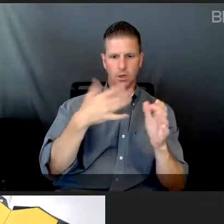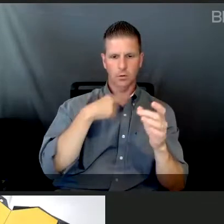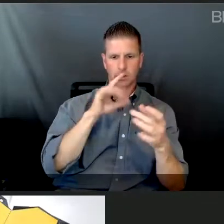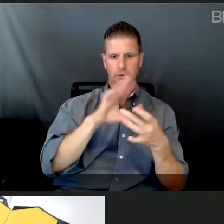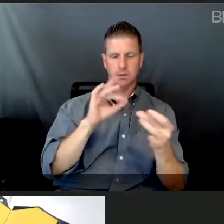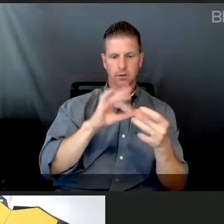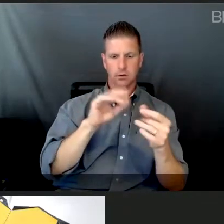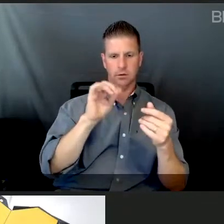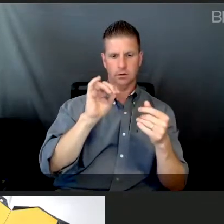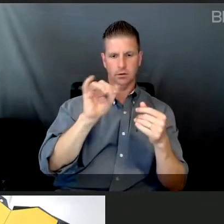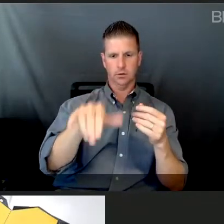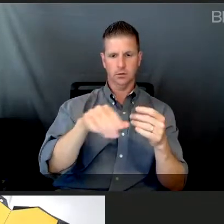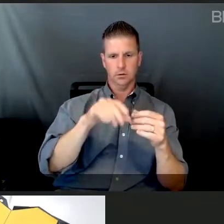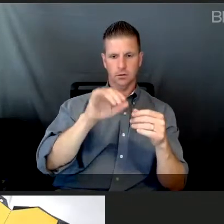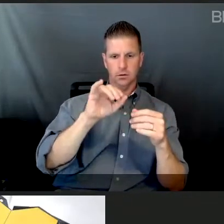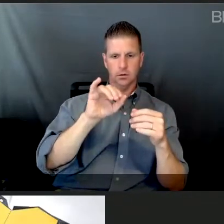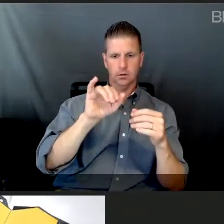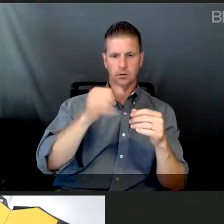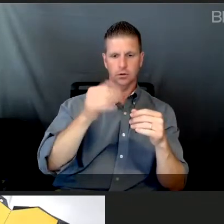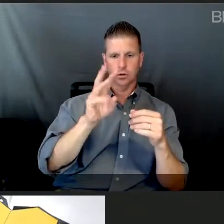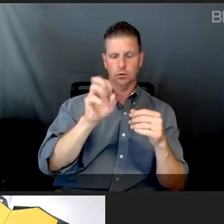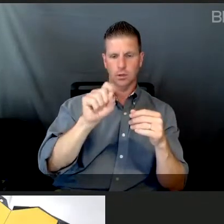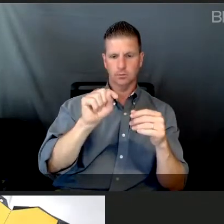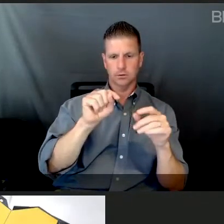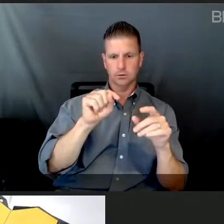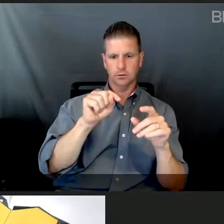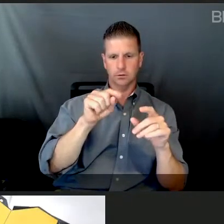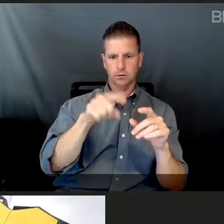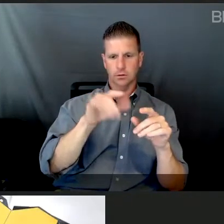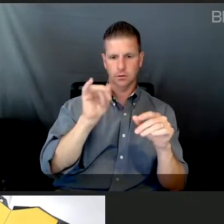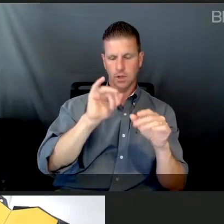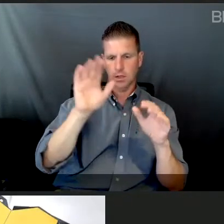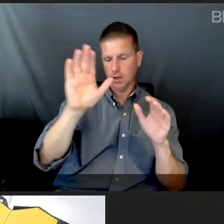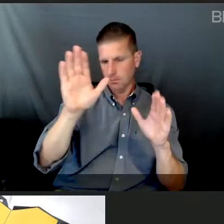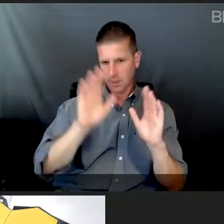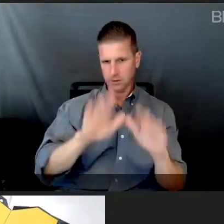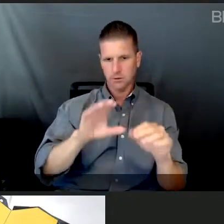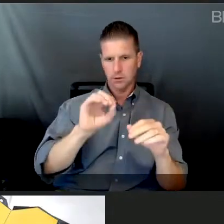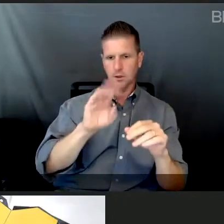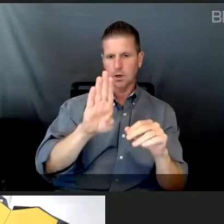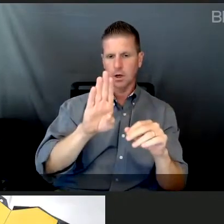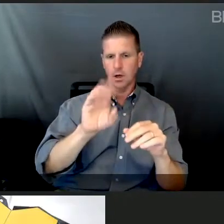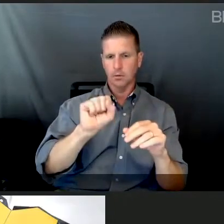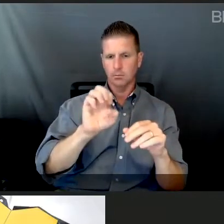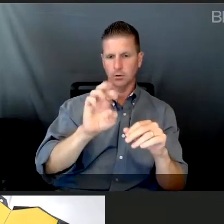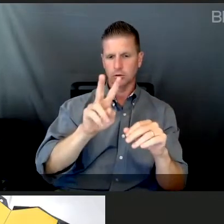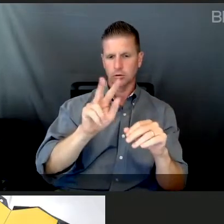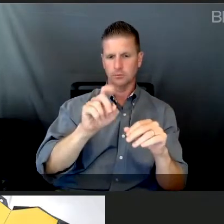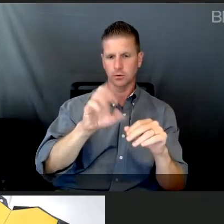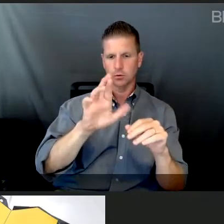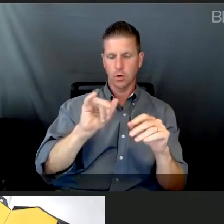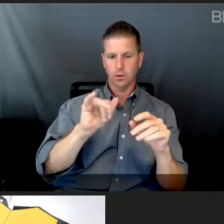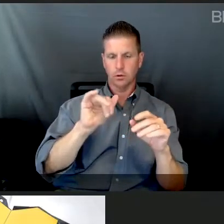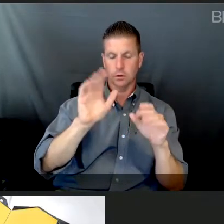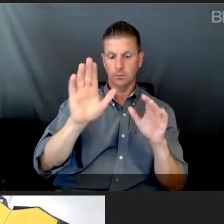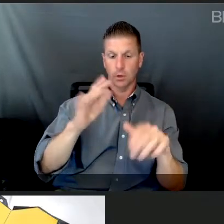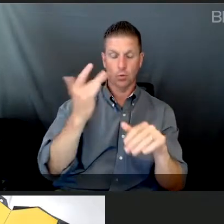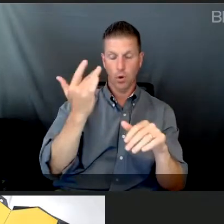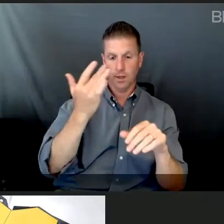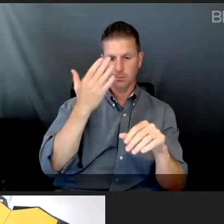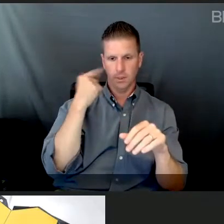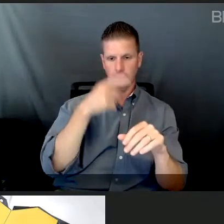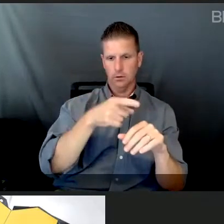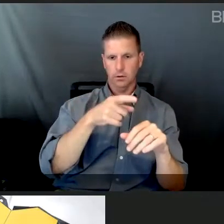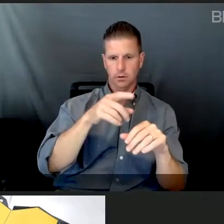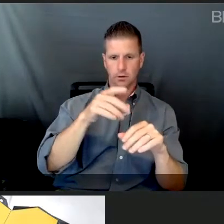that JWST is an amazing observatory. And one of the reasons why it's an amazing observatory is because it's a